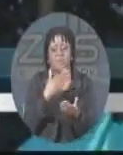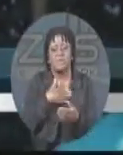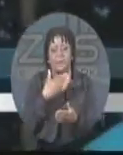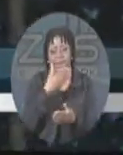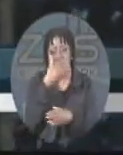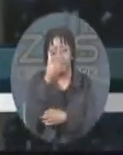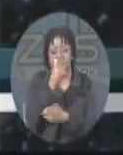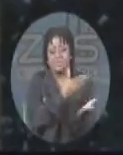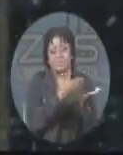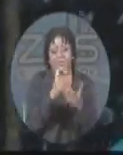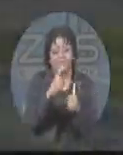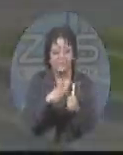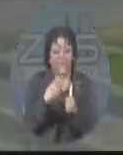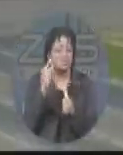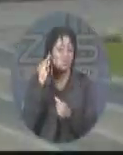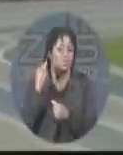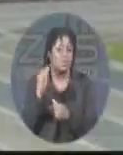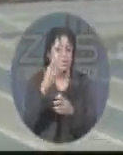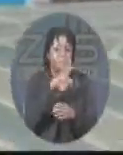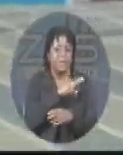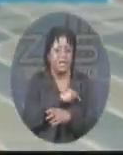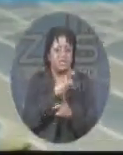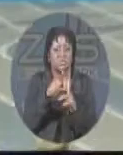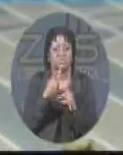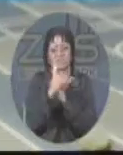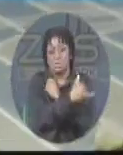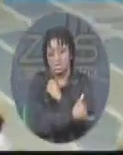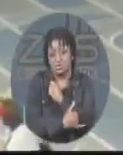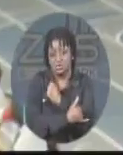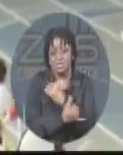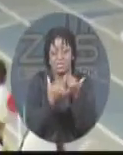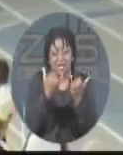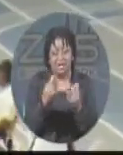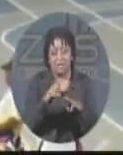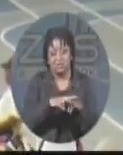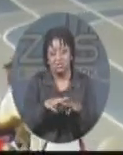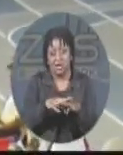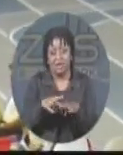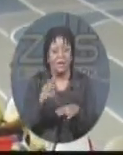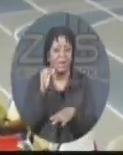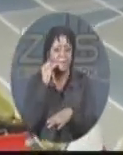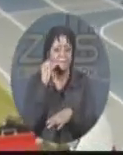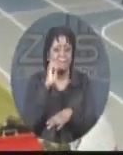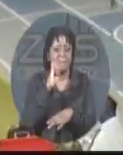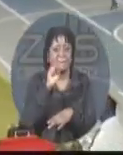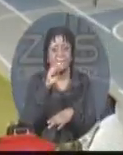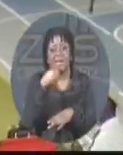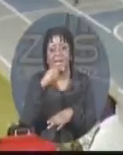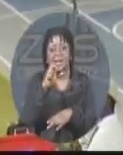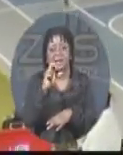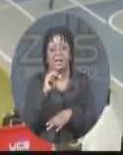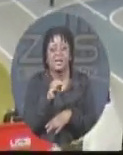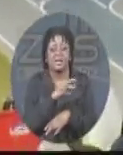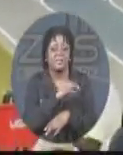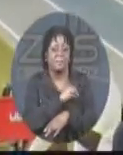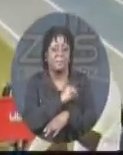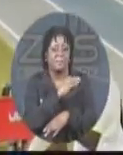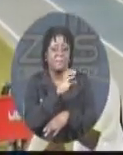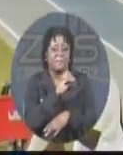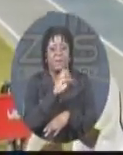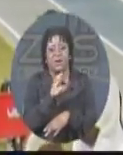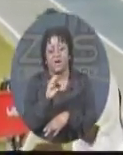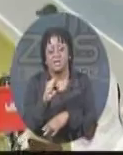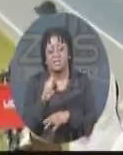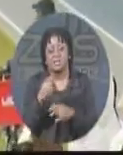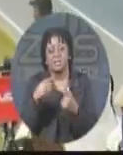bring the first gold medal to the country. Now to the track, Megan Moss got out fast just like she did in her semi-final